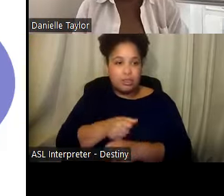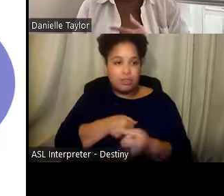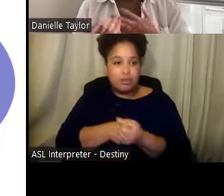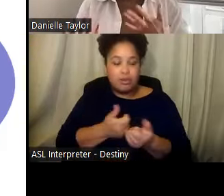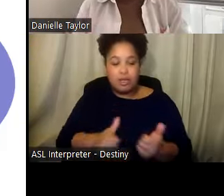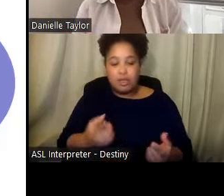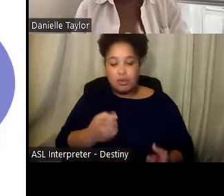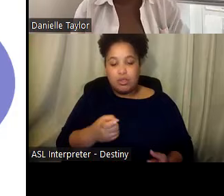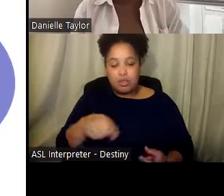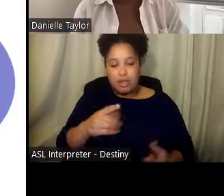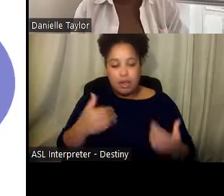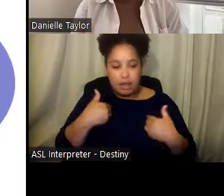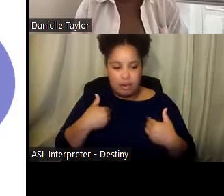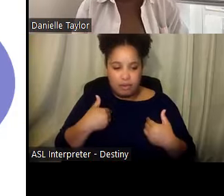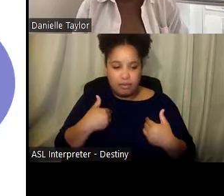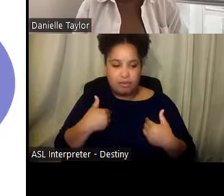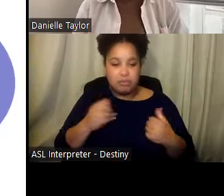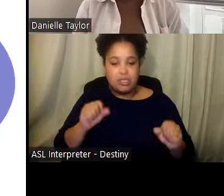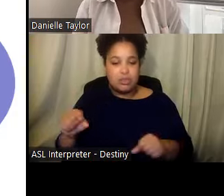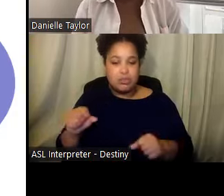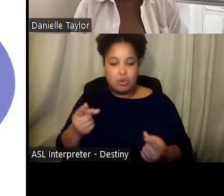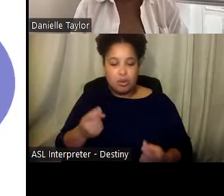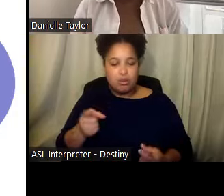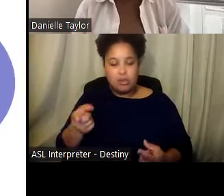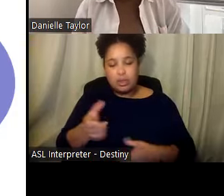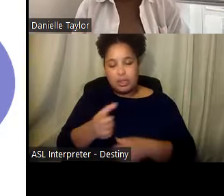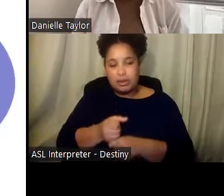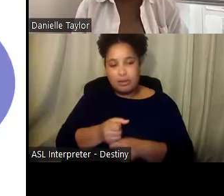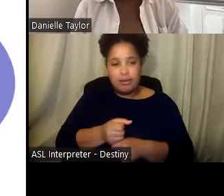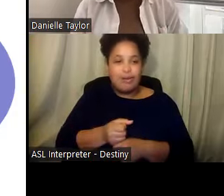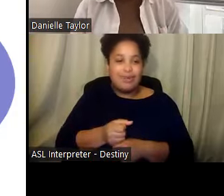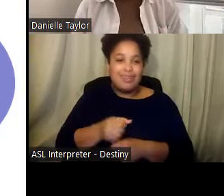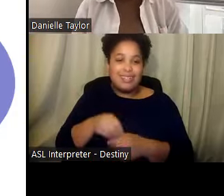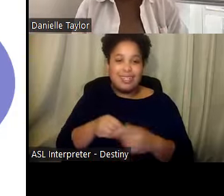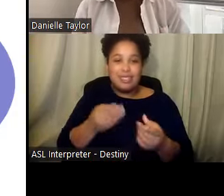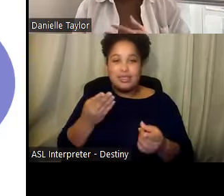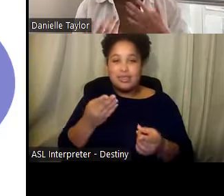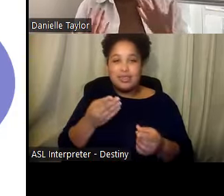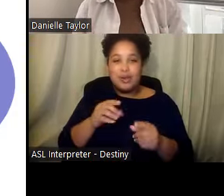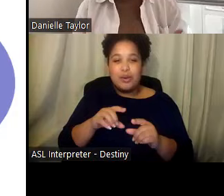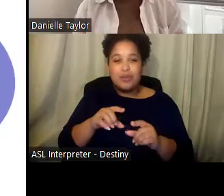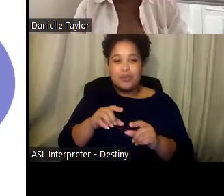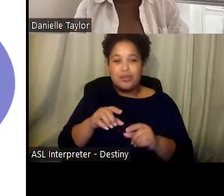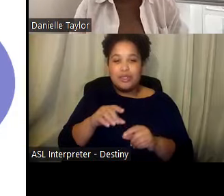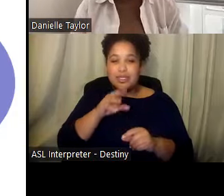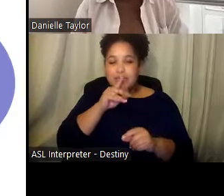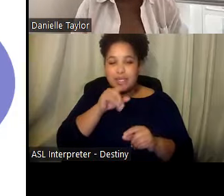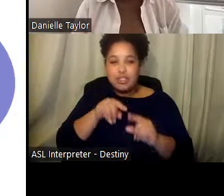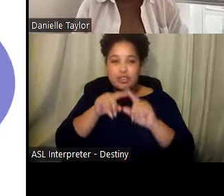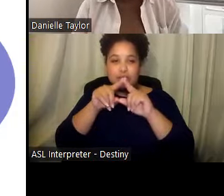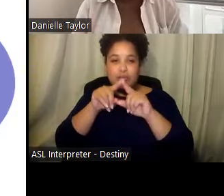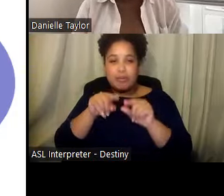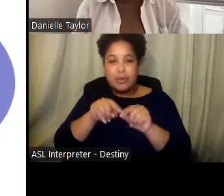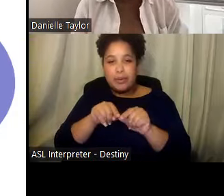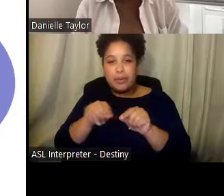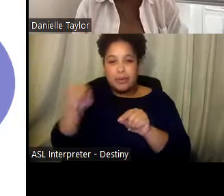they have. So some examples of potential questions that we might receive are in these cute little blurbs. So is the cognitive health assessment covered